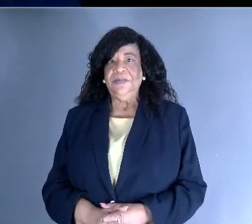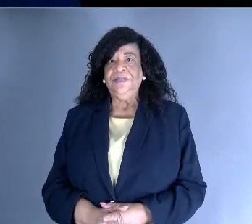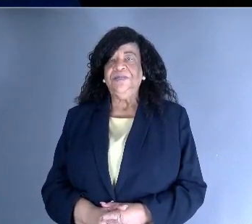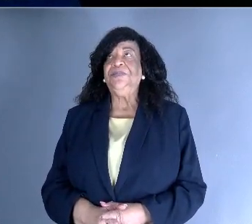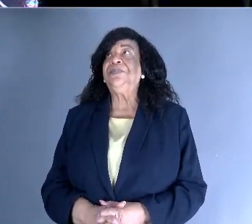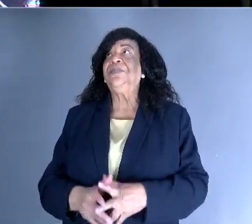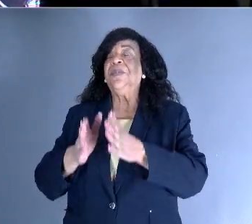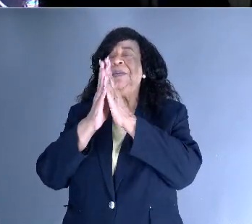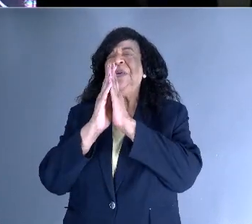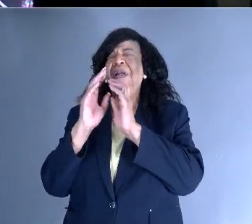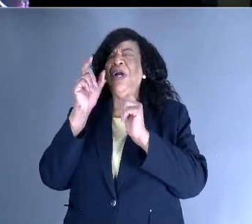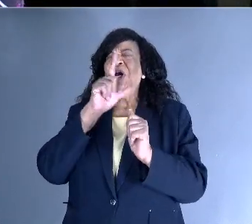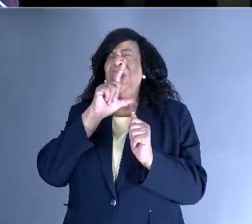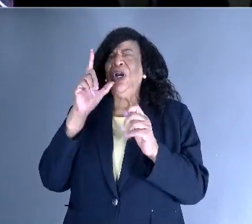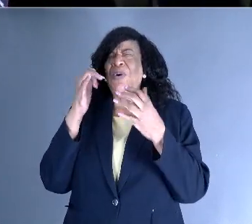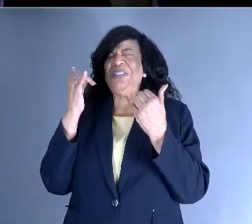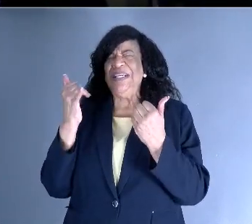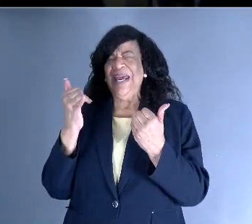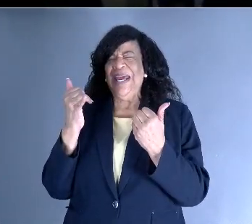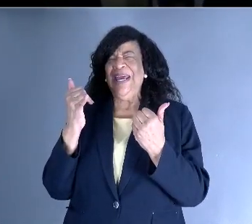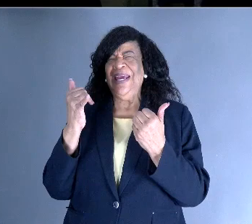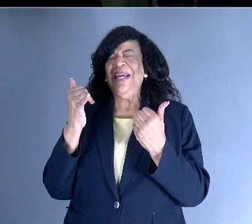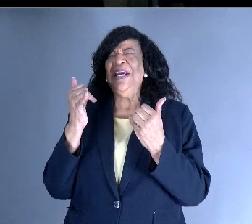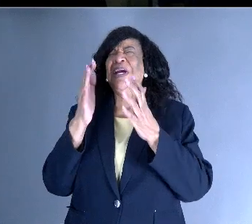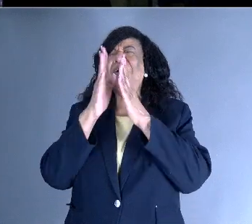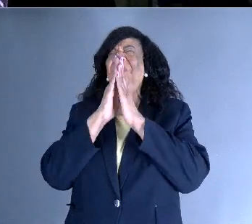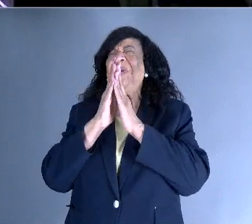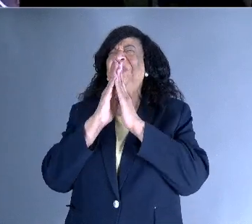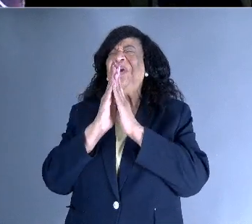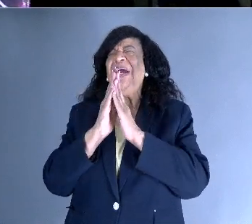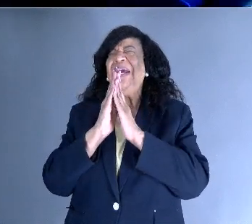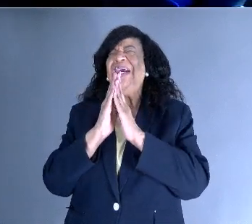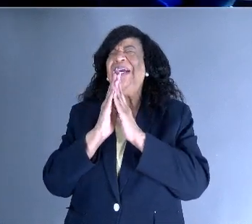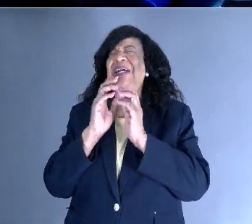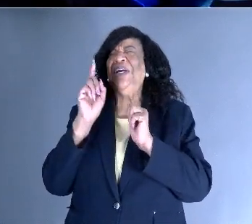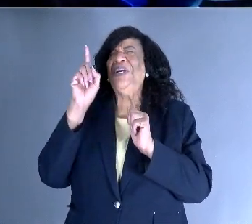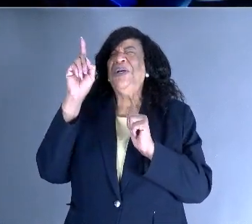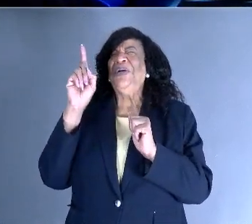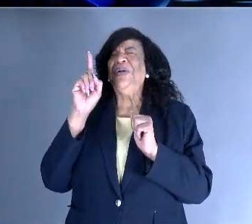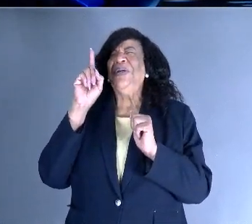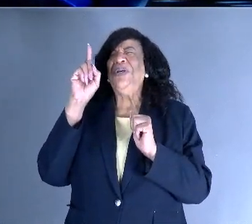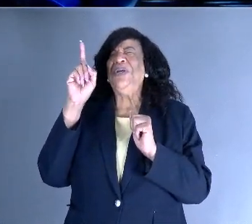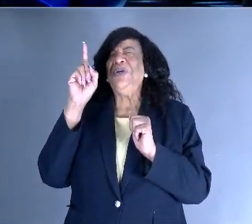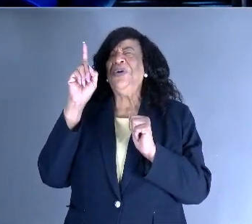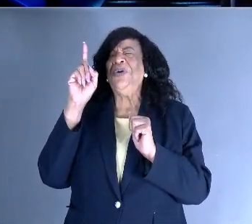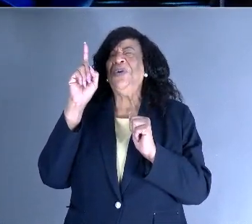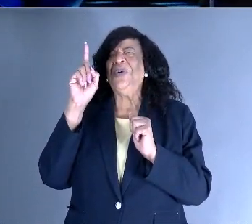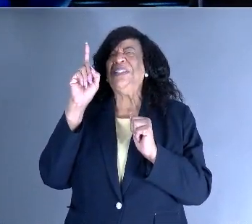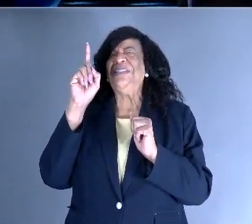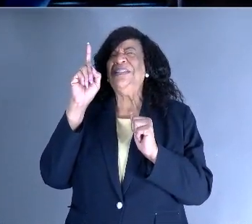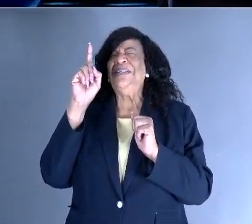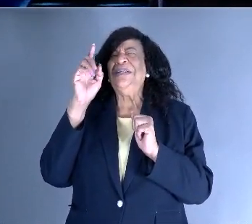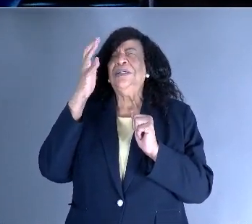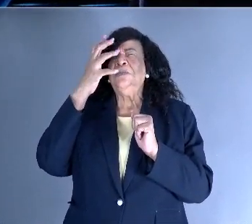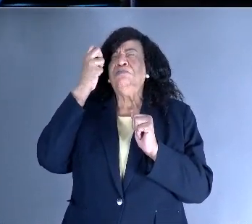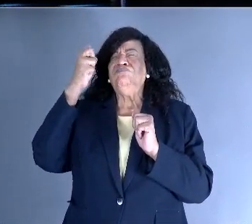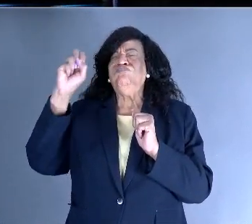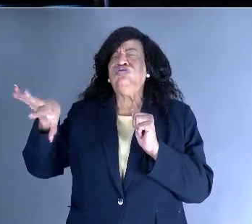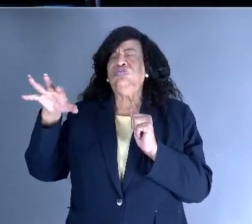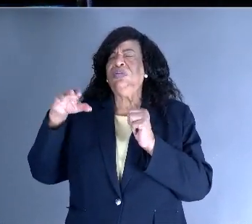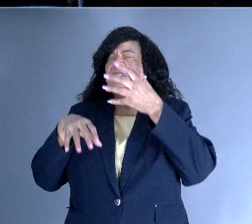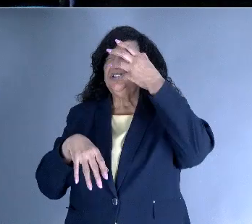today as we lay our hands on our eyes we pray that you would remove the cataracts